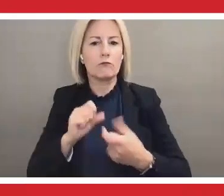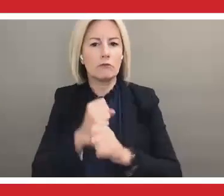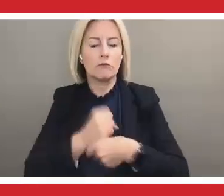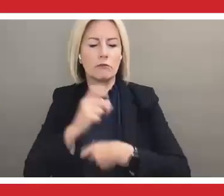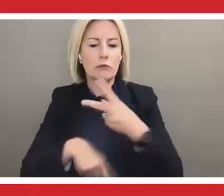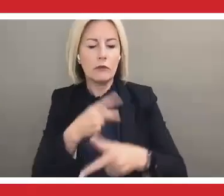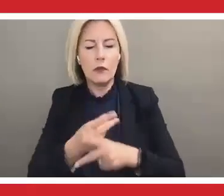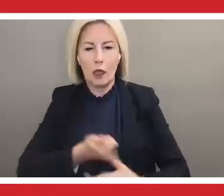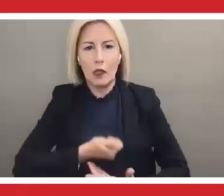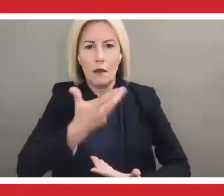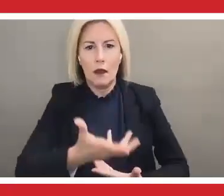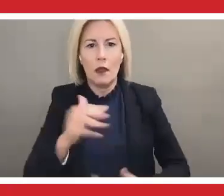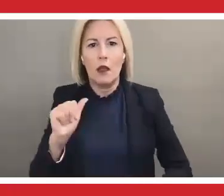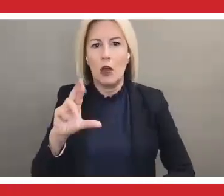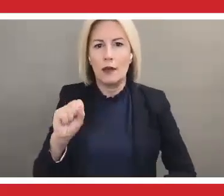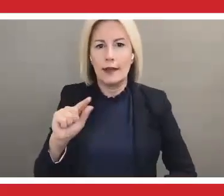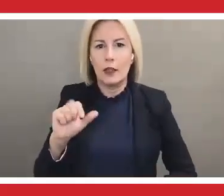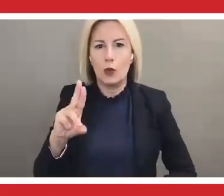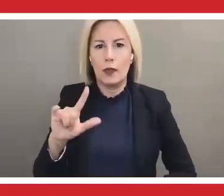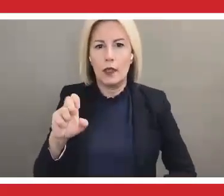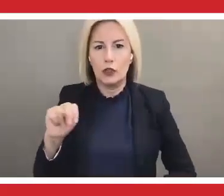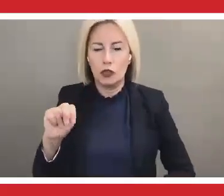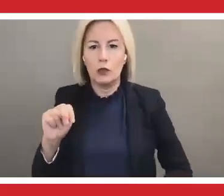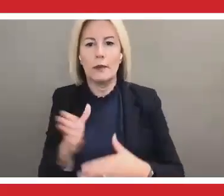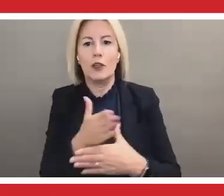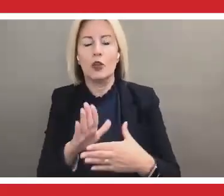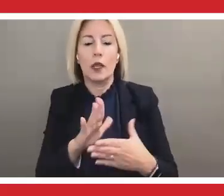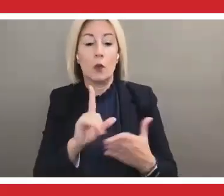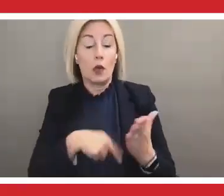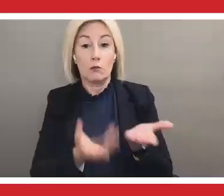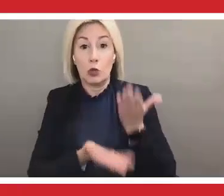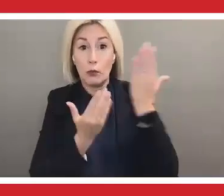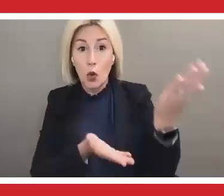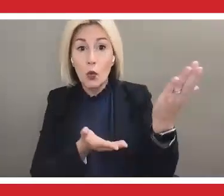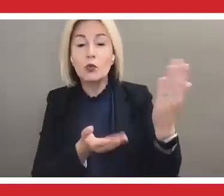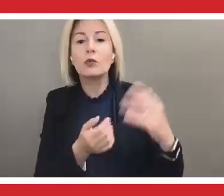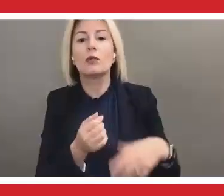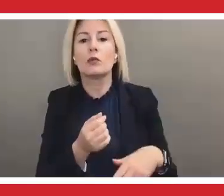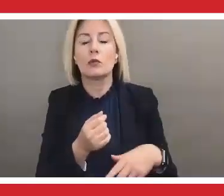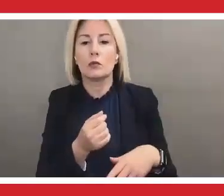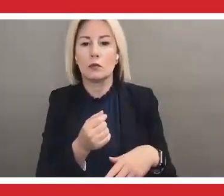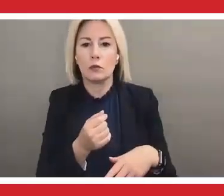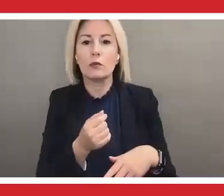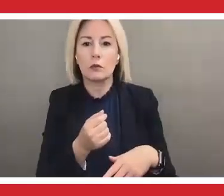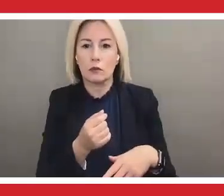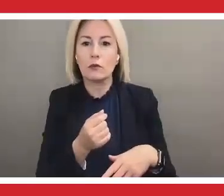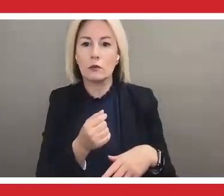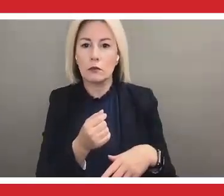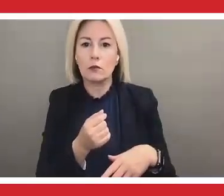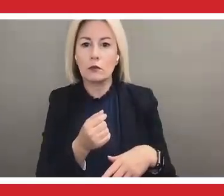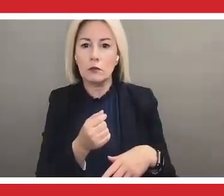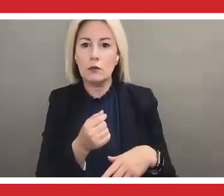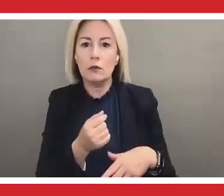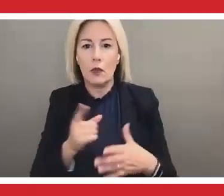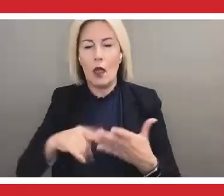of efforts between what is proposed, what is followed, what is developed at the national level, and